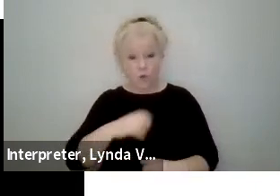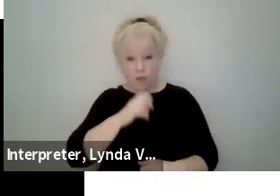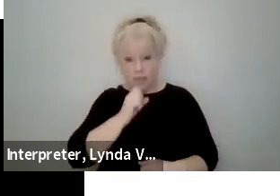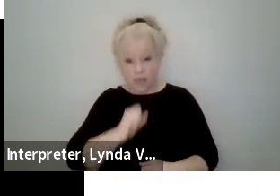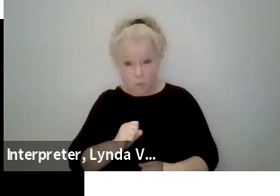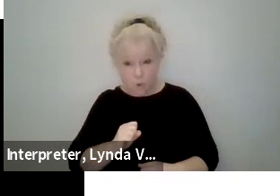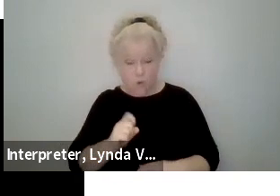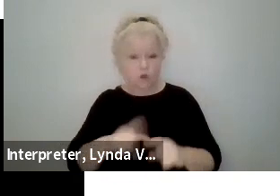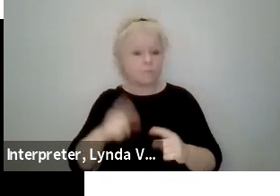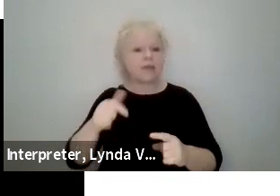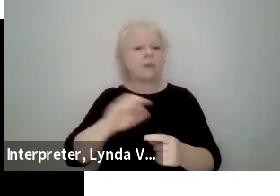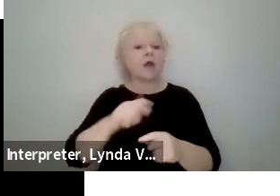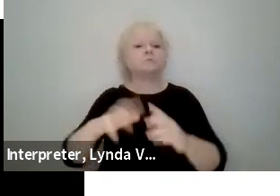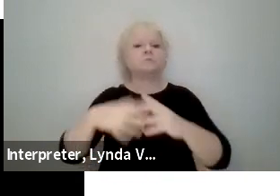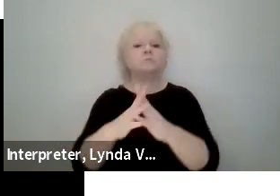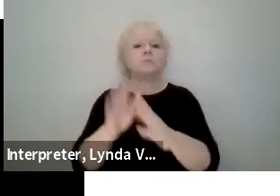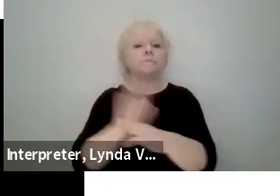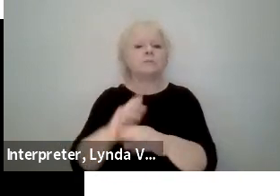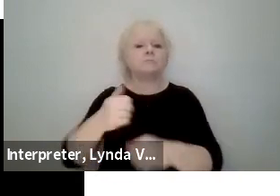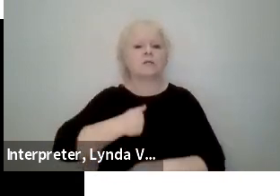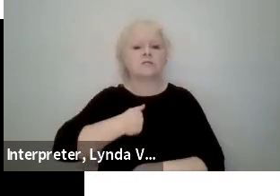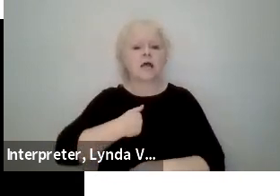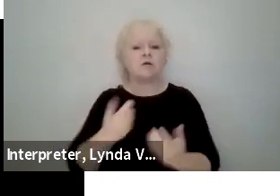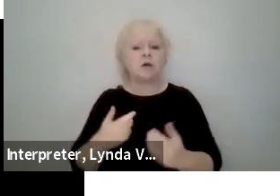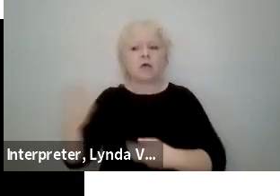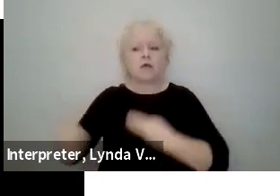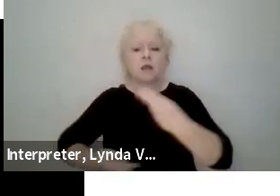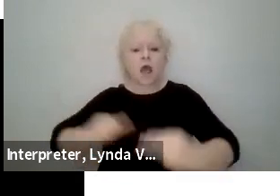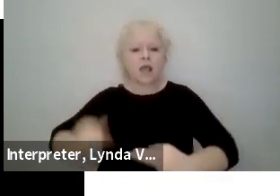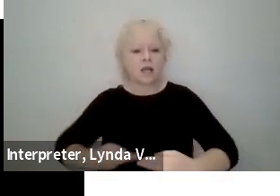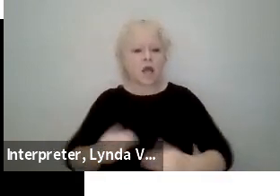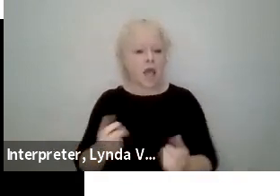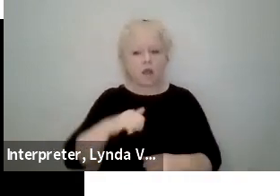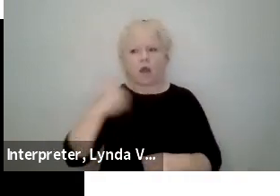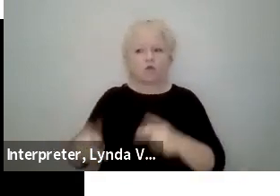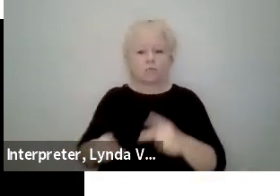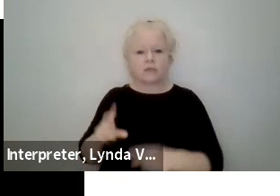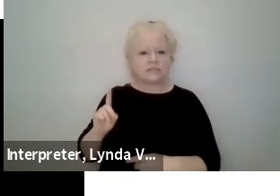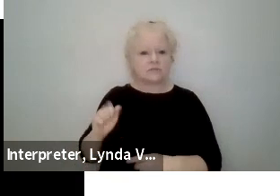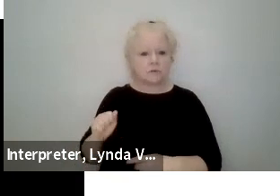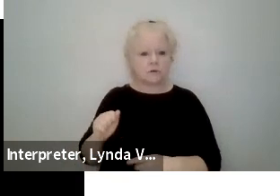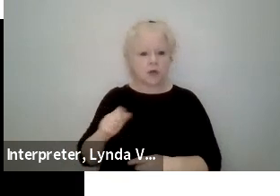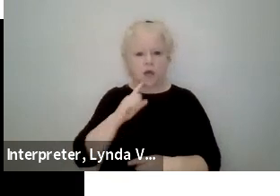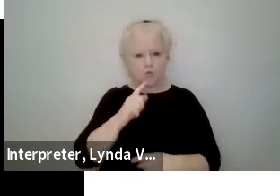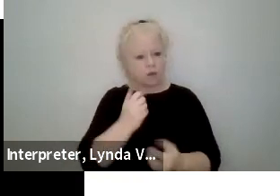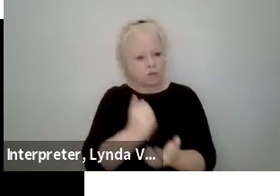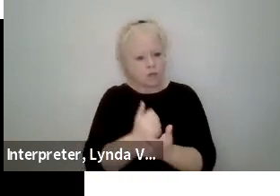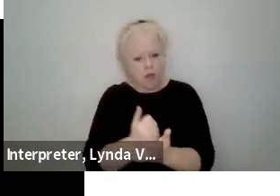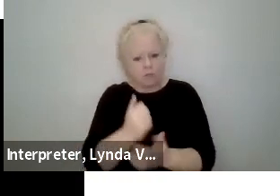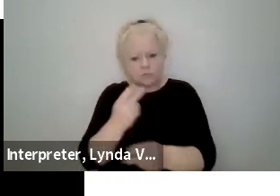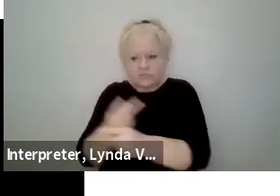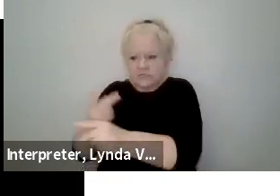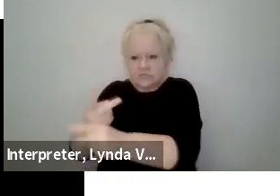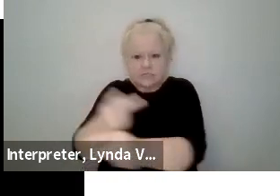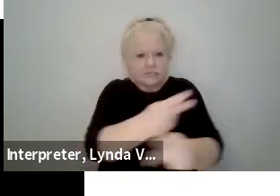my own business and hire people that I trust. And I wanted to take care of my family, because I know